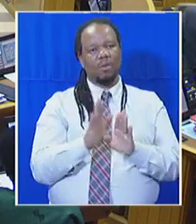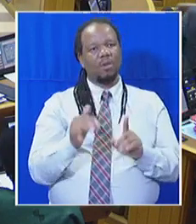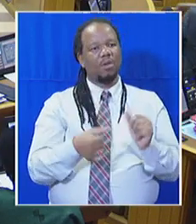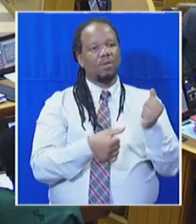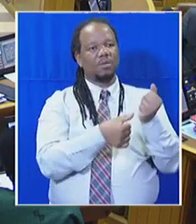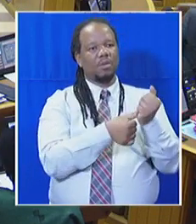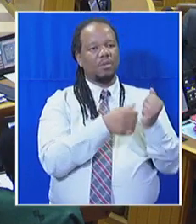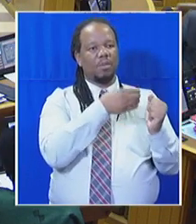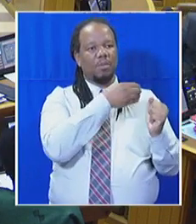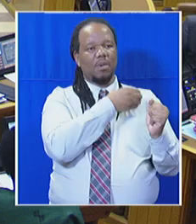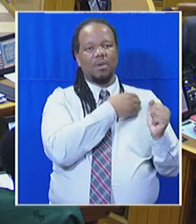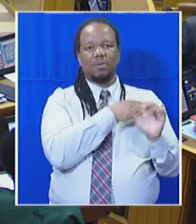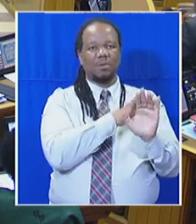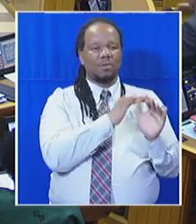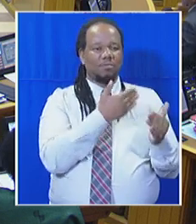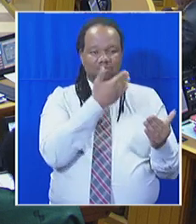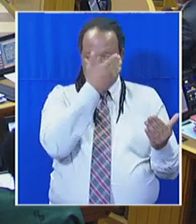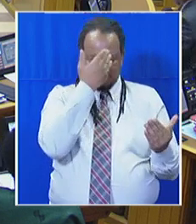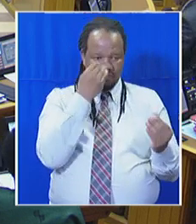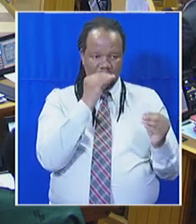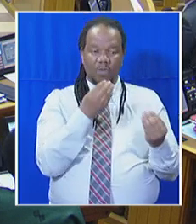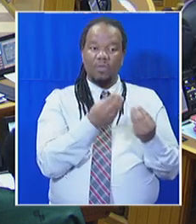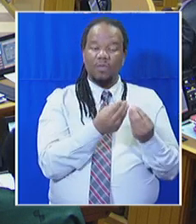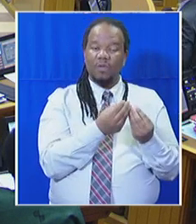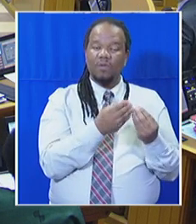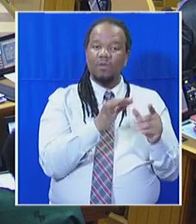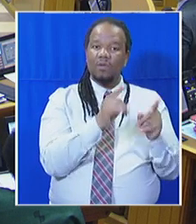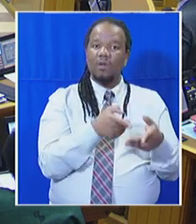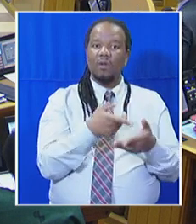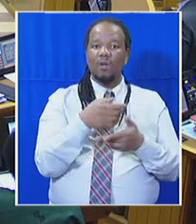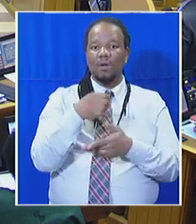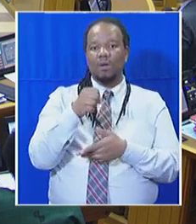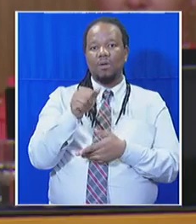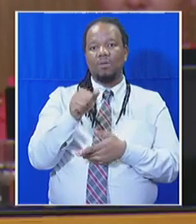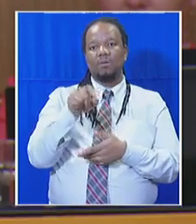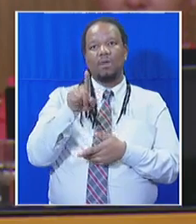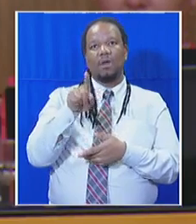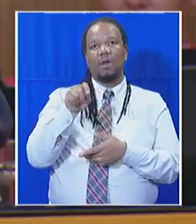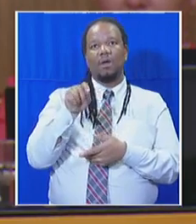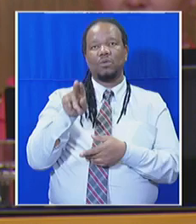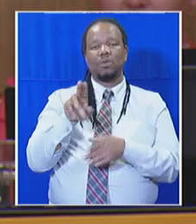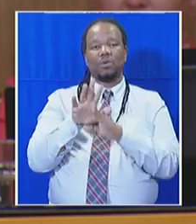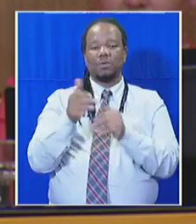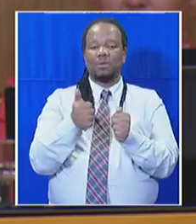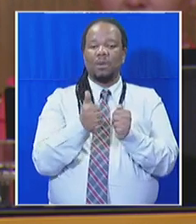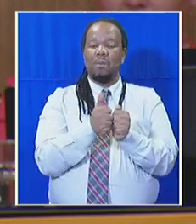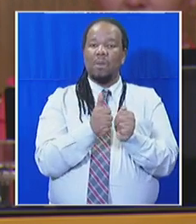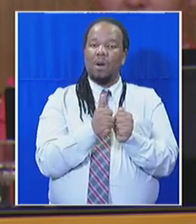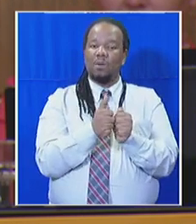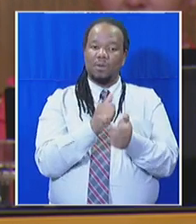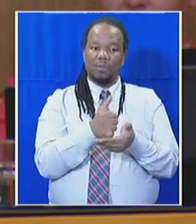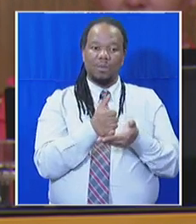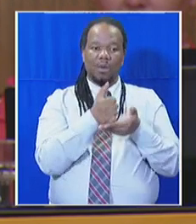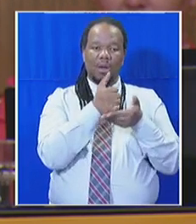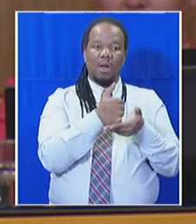is clearly out of touch with his department if he thinks that SATU is a strategic partner that will help the department achieve